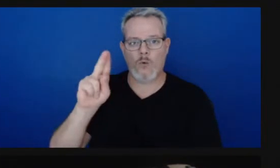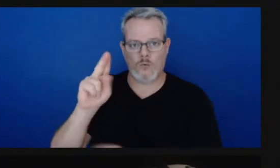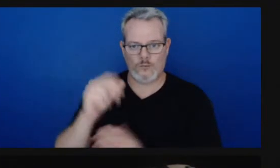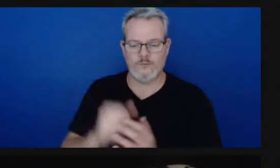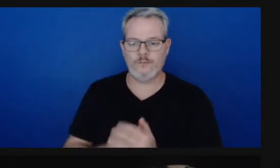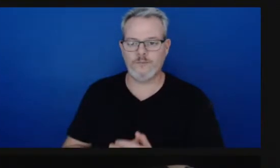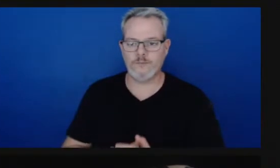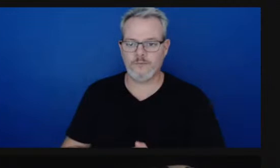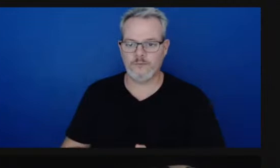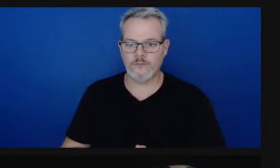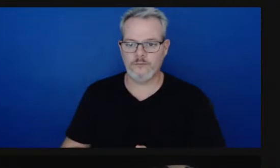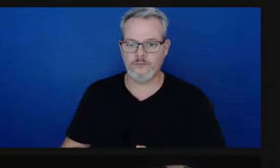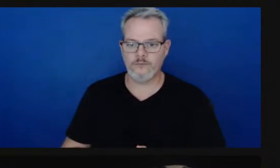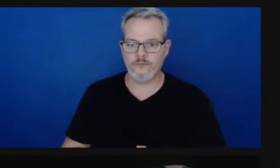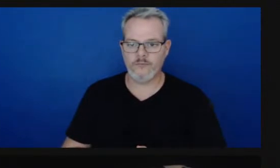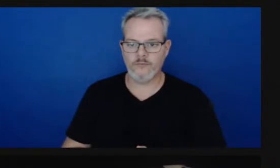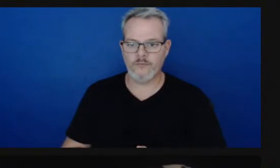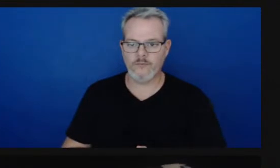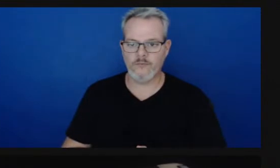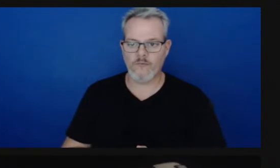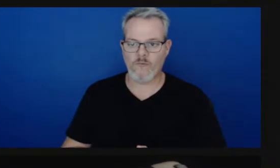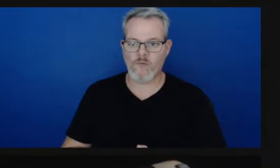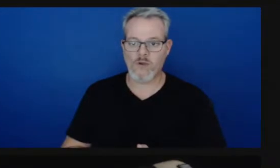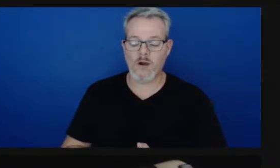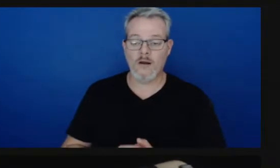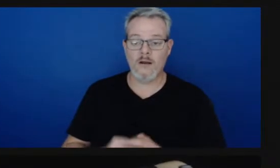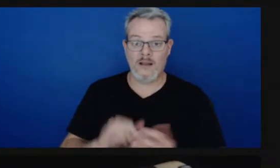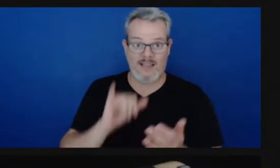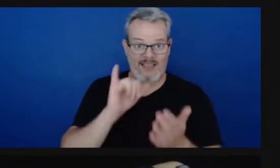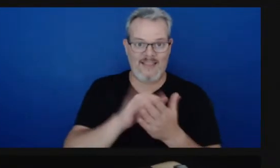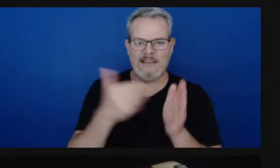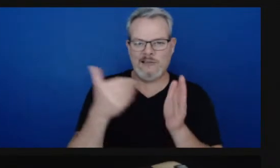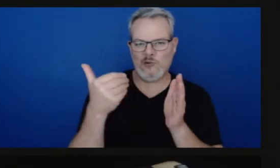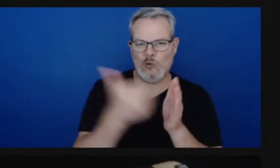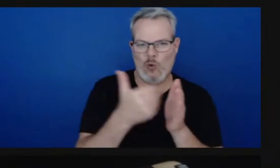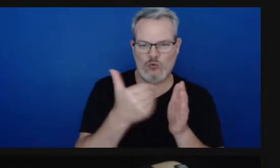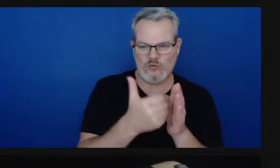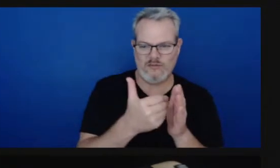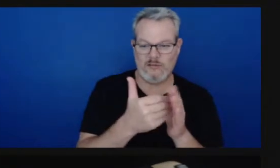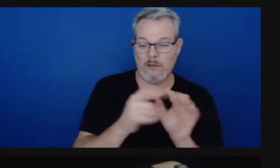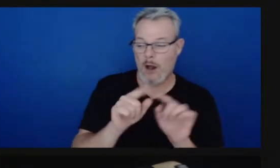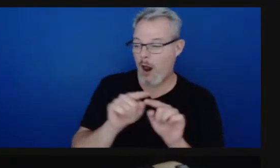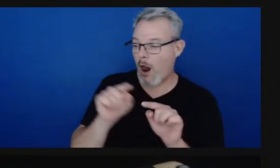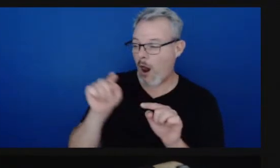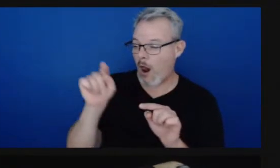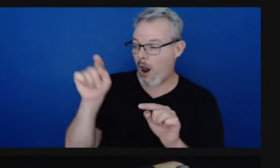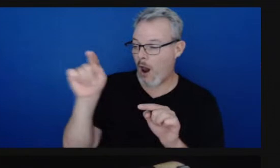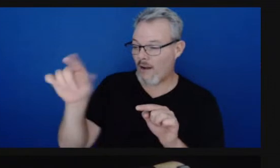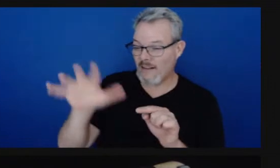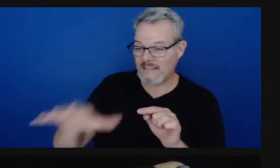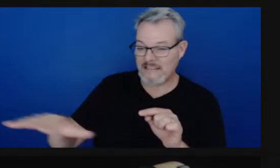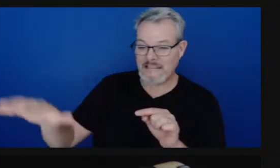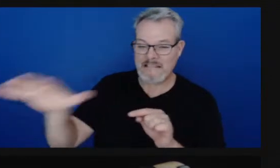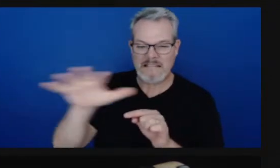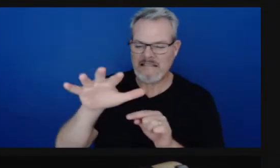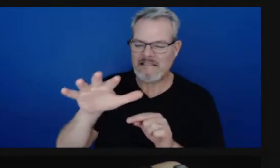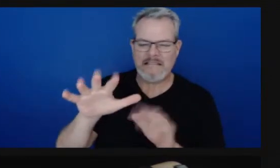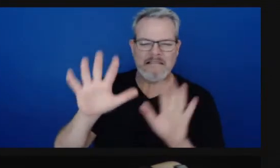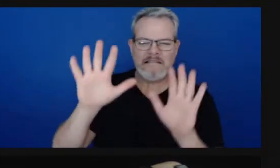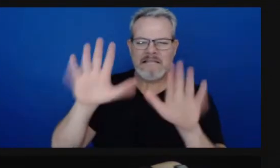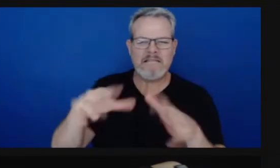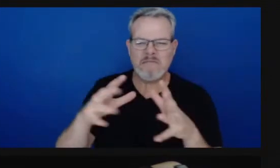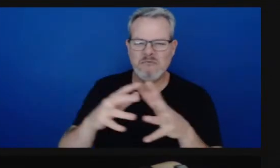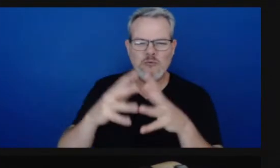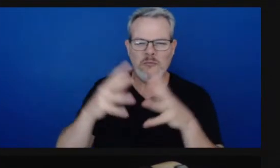Okay, so that's the near stations. Further afield, it's not worth getting too far lost in the details. The station that's always